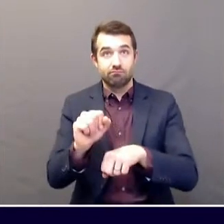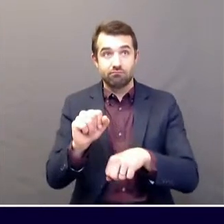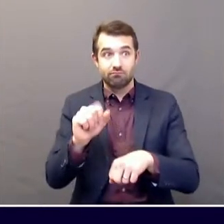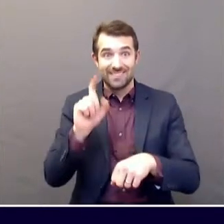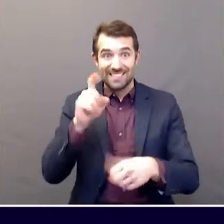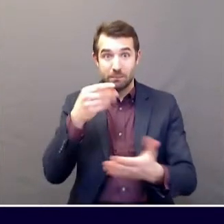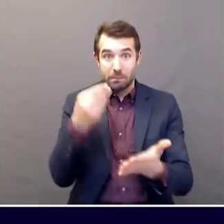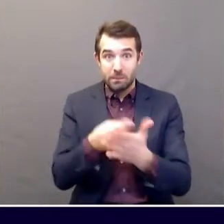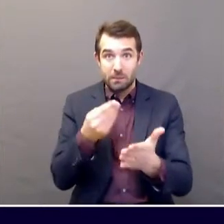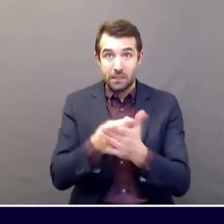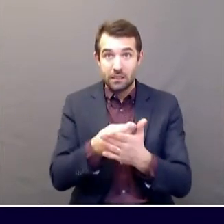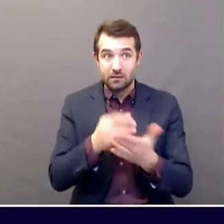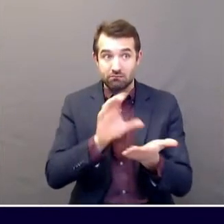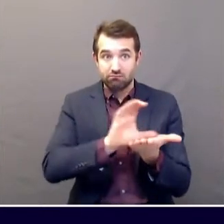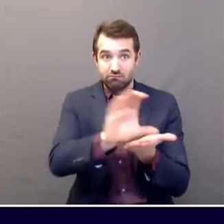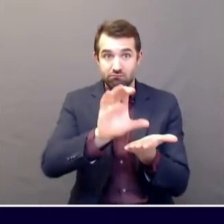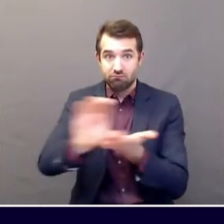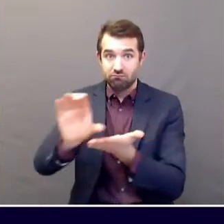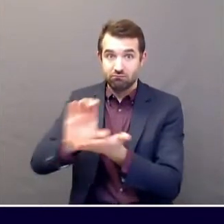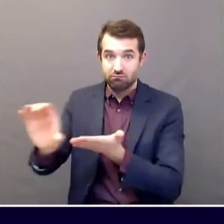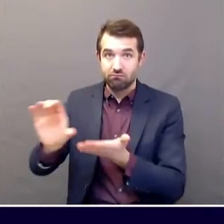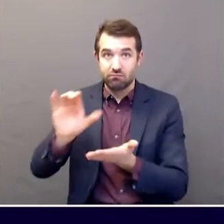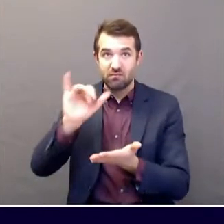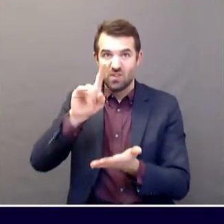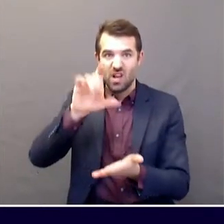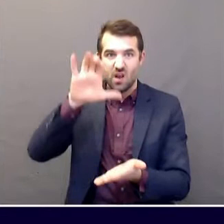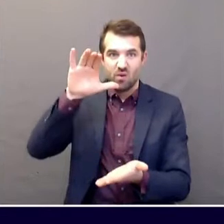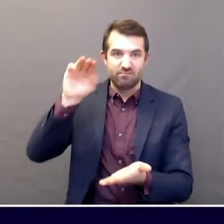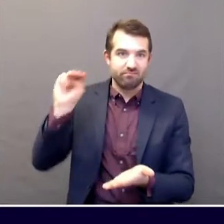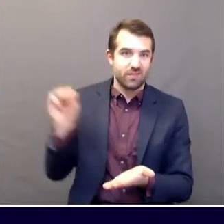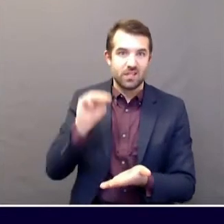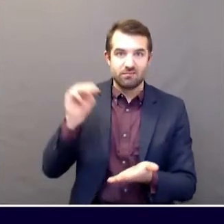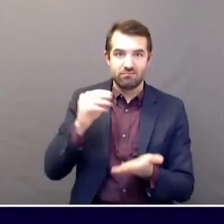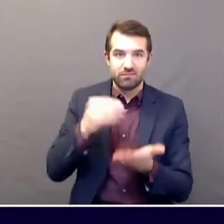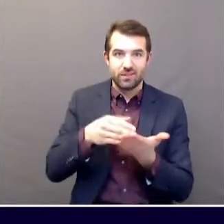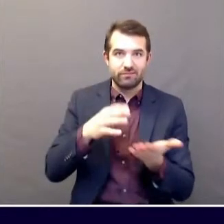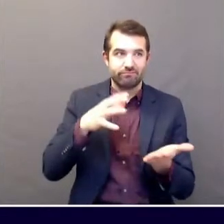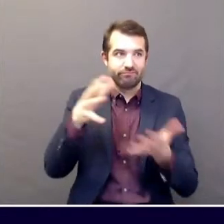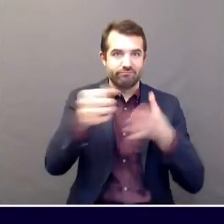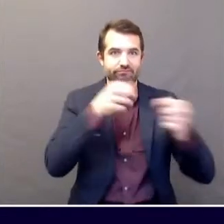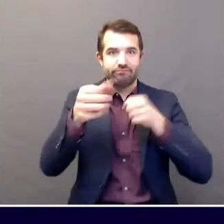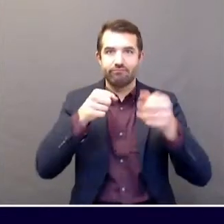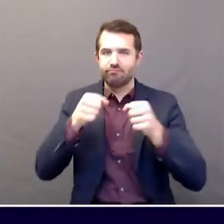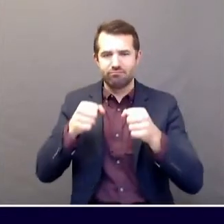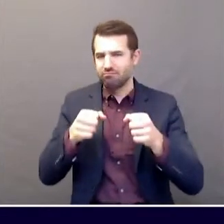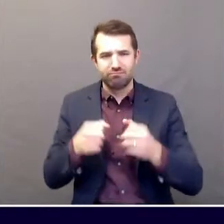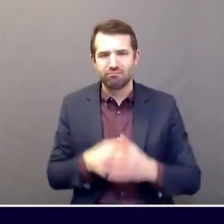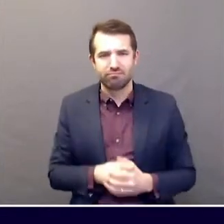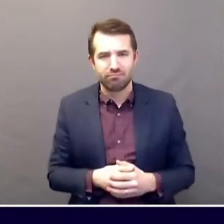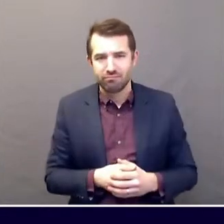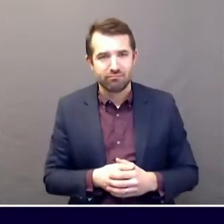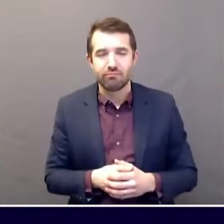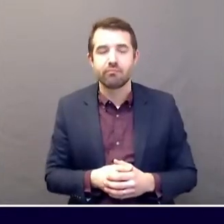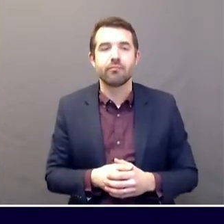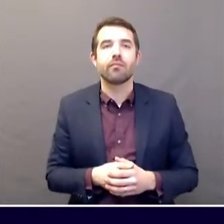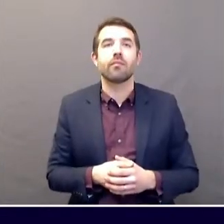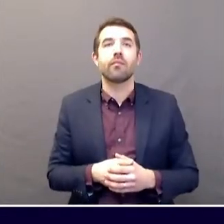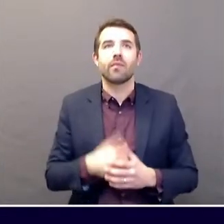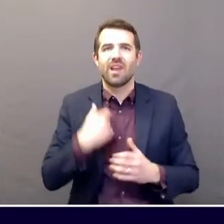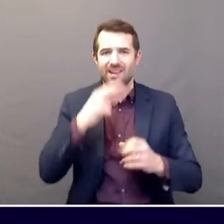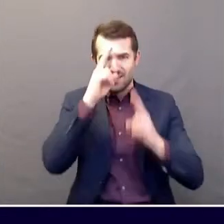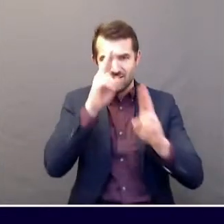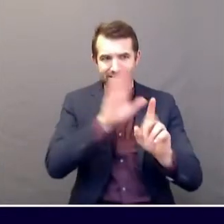aid to education or buttressing the CDC and our public health, again, rebuilding our public